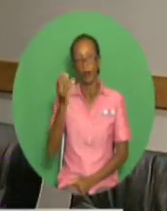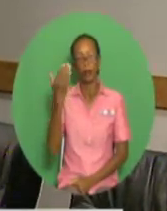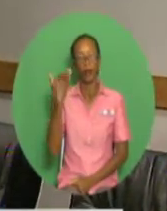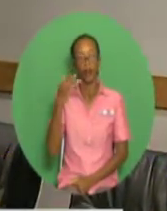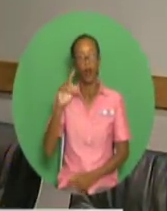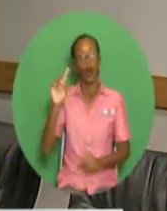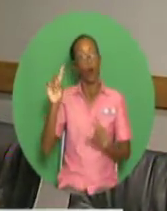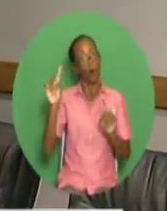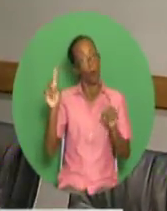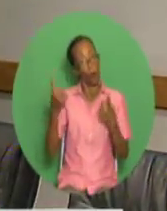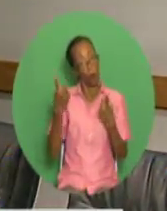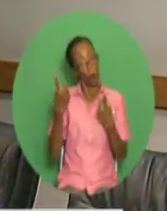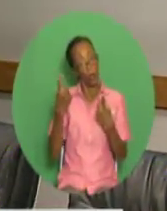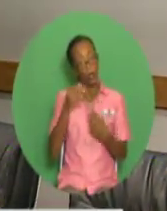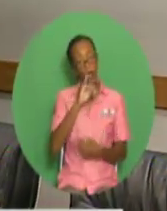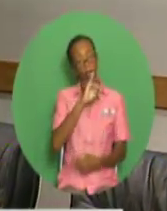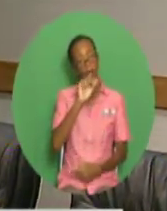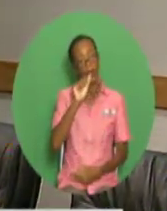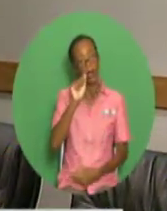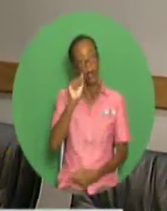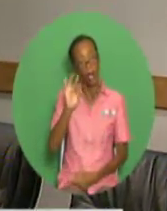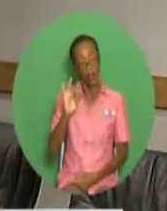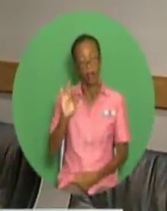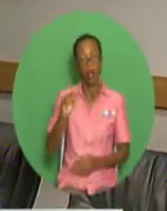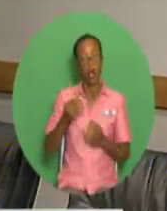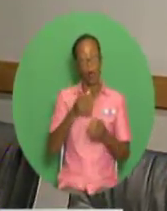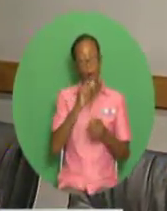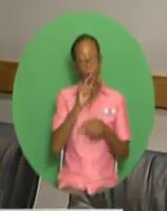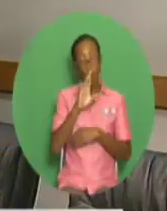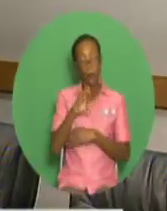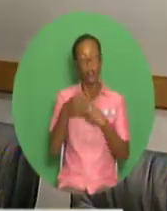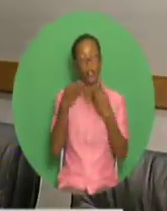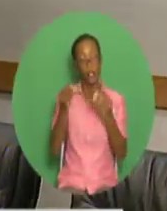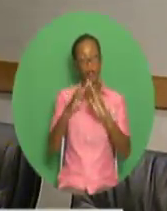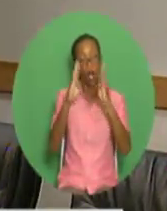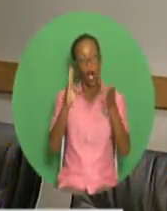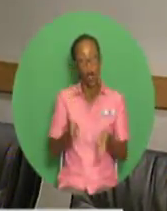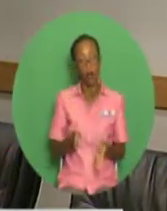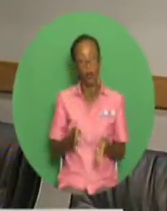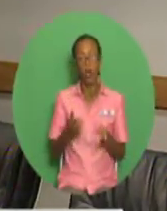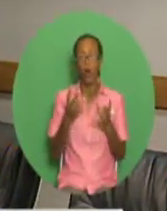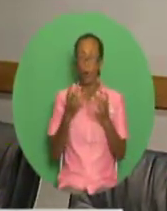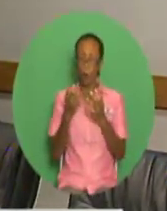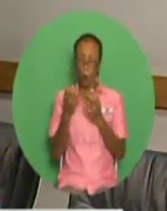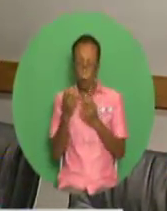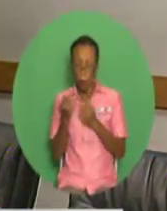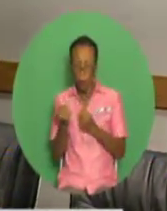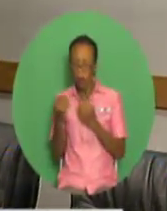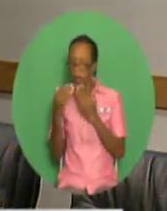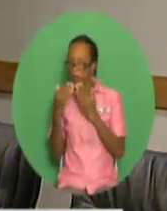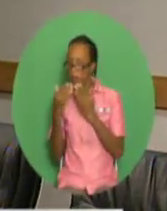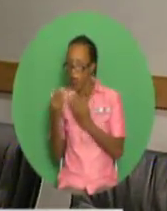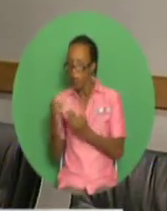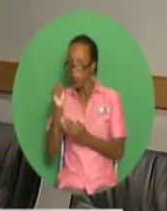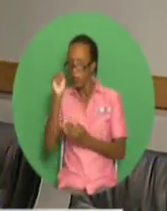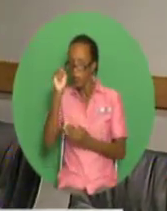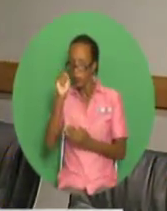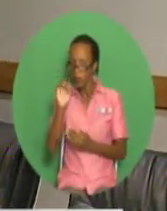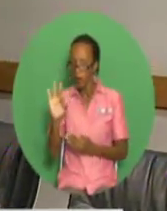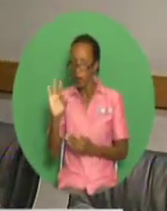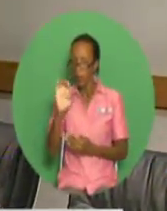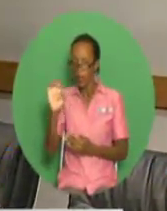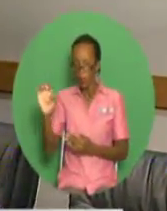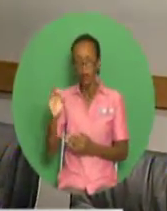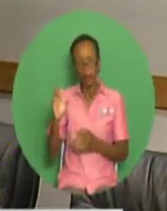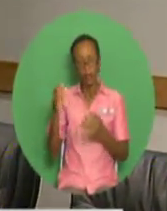a house by the last government. We came in and I want to thank the Member of Parliament for San Fernando Eastwood working with me to ensure that Jehu Gordon got